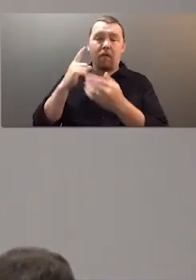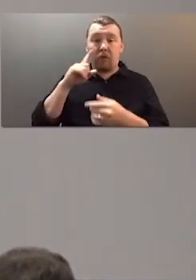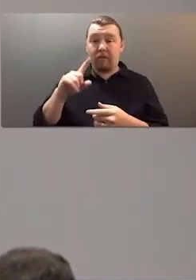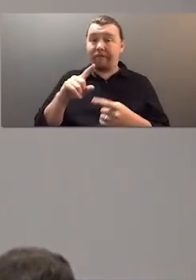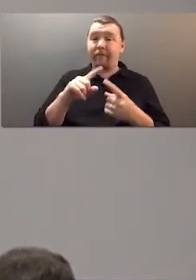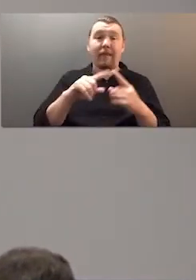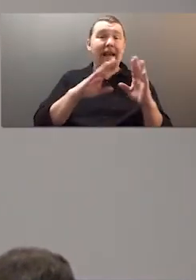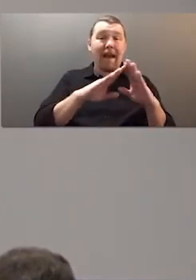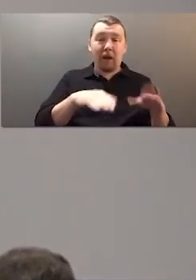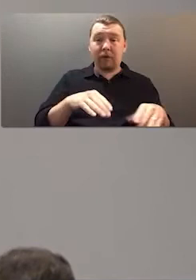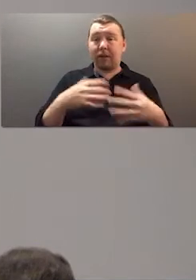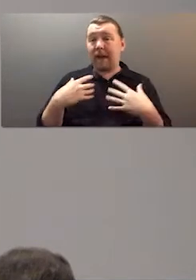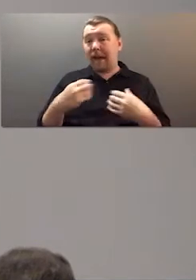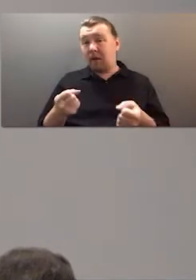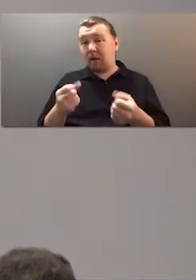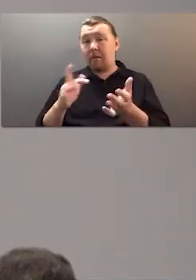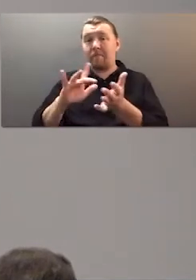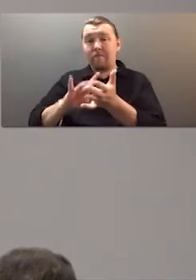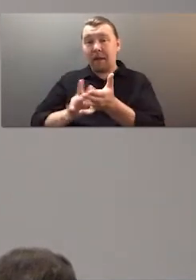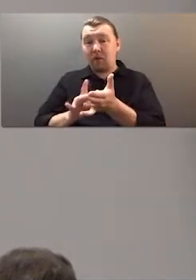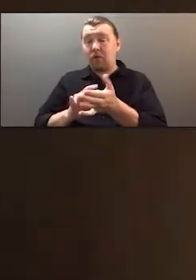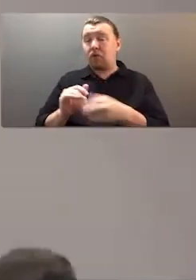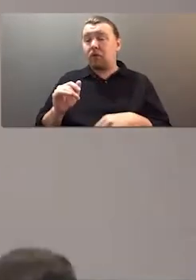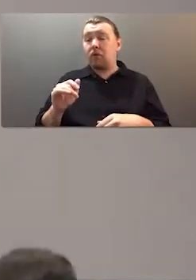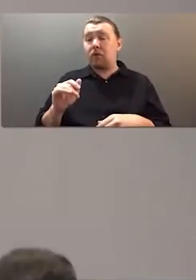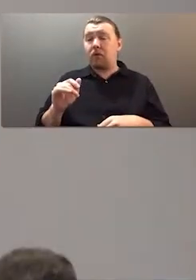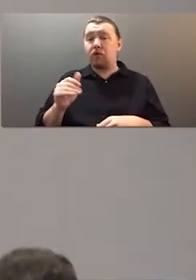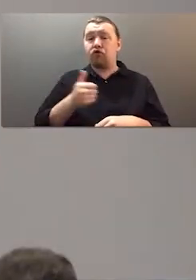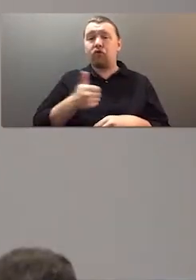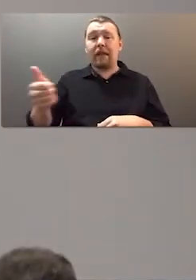from housing, health, medical,